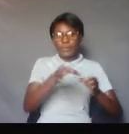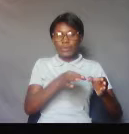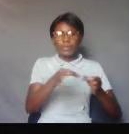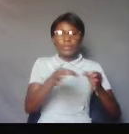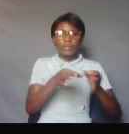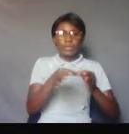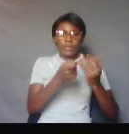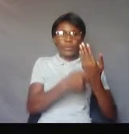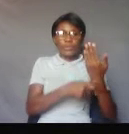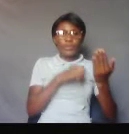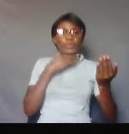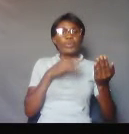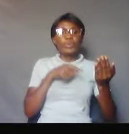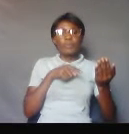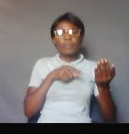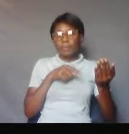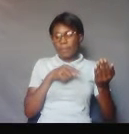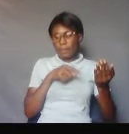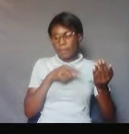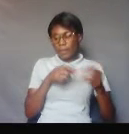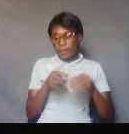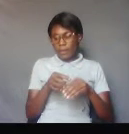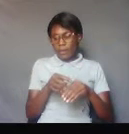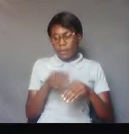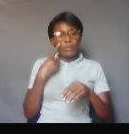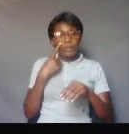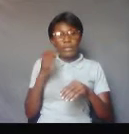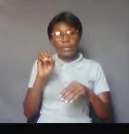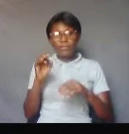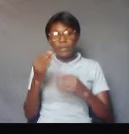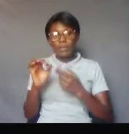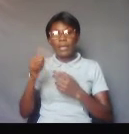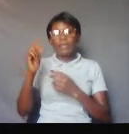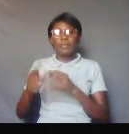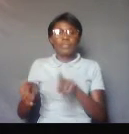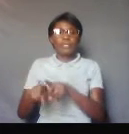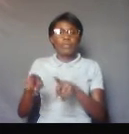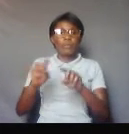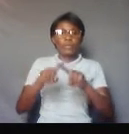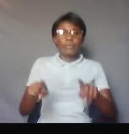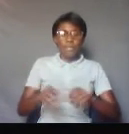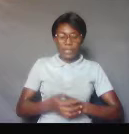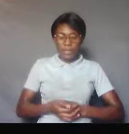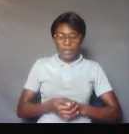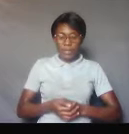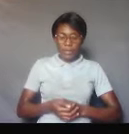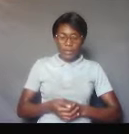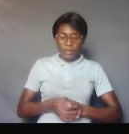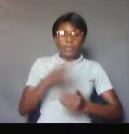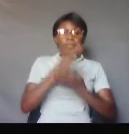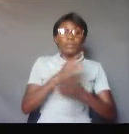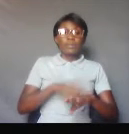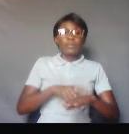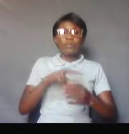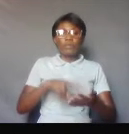time, interpretation and the value of interpretation, was valued by scholars and